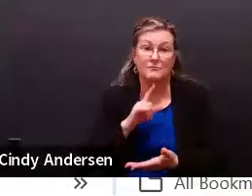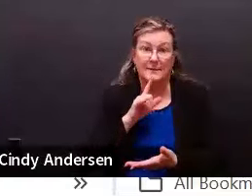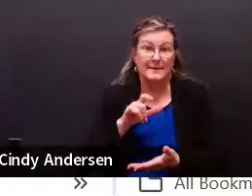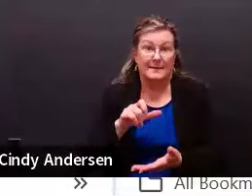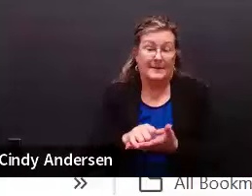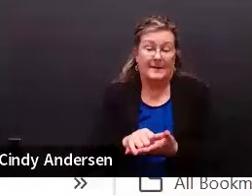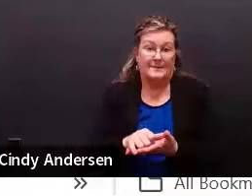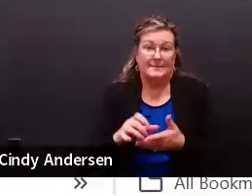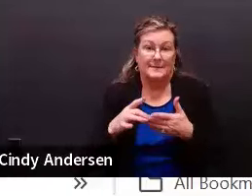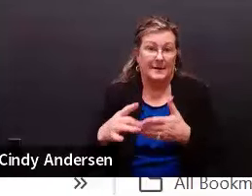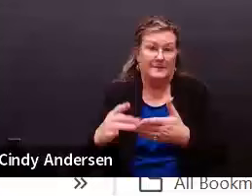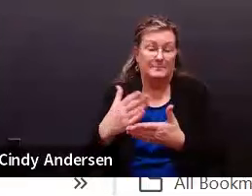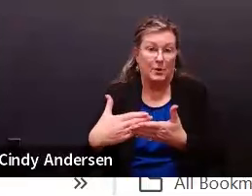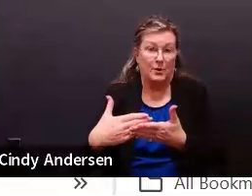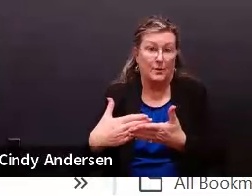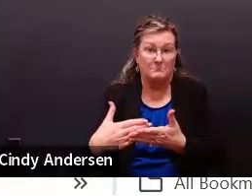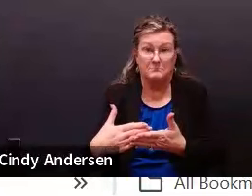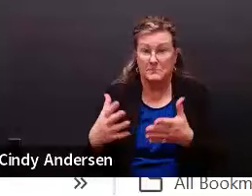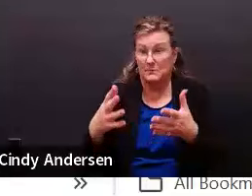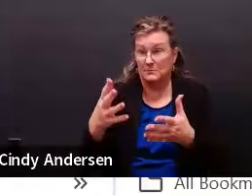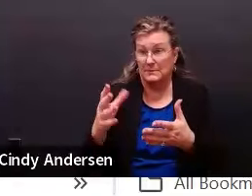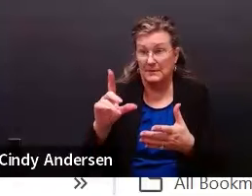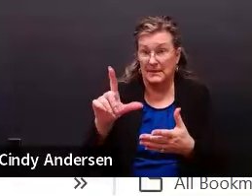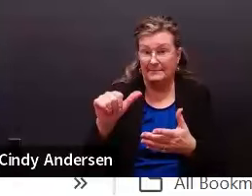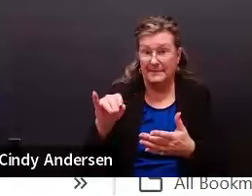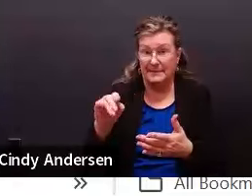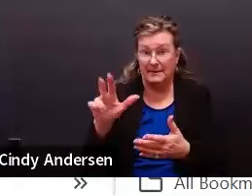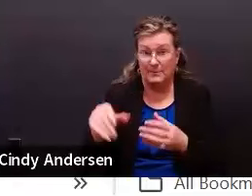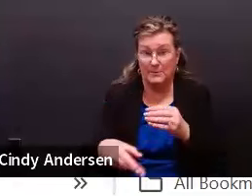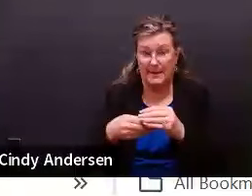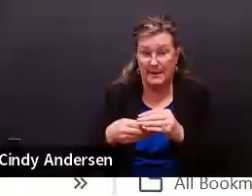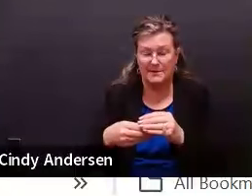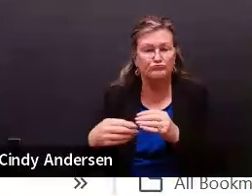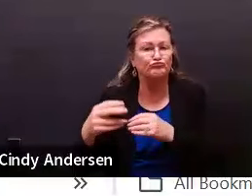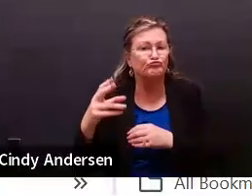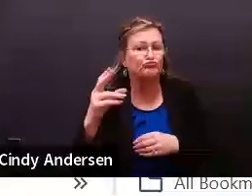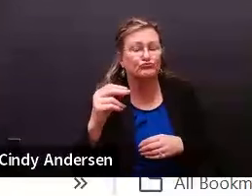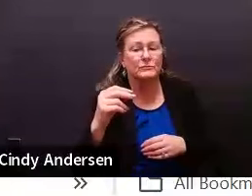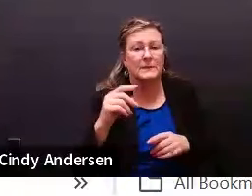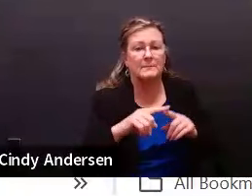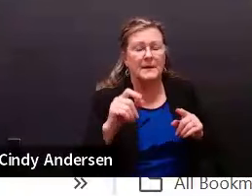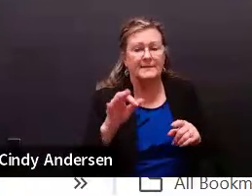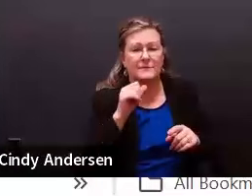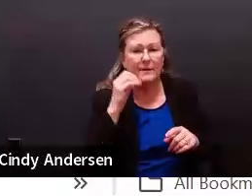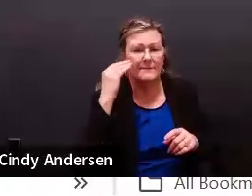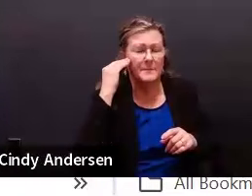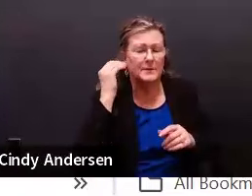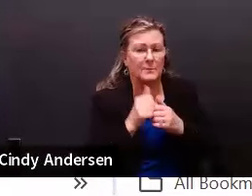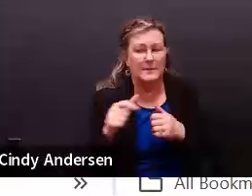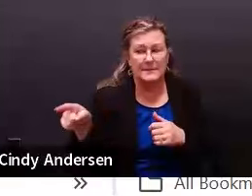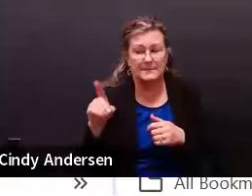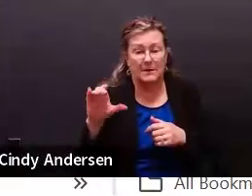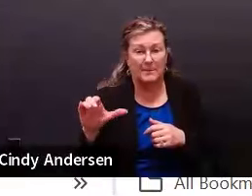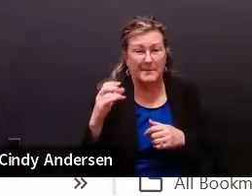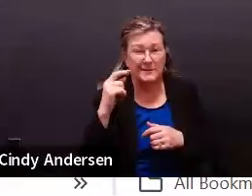with guidance. I don't know if you want to say any more about this, Lavinia. No, I don't think so, but I would just say if you're not familiar with this document